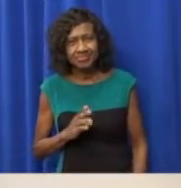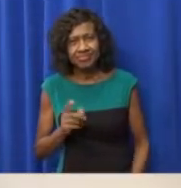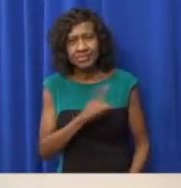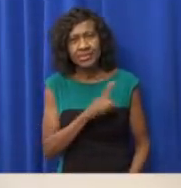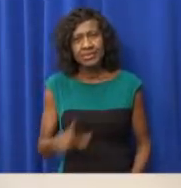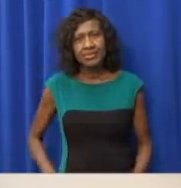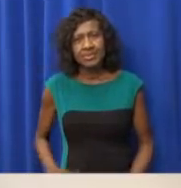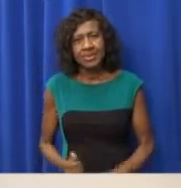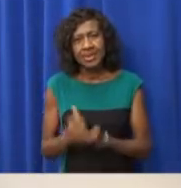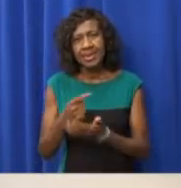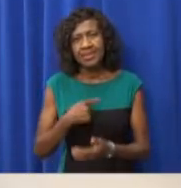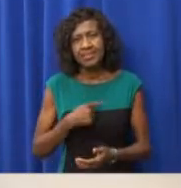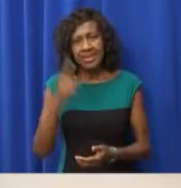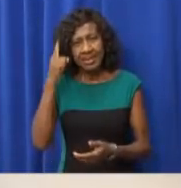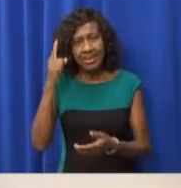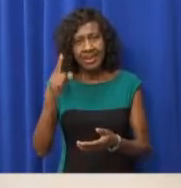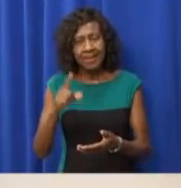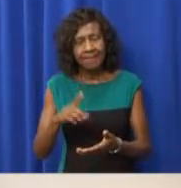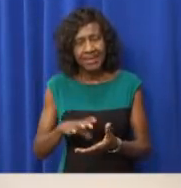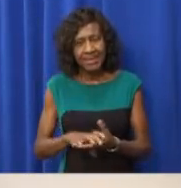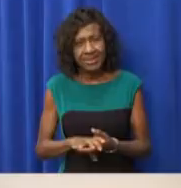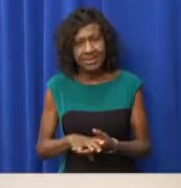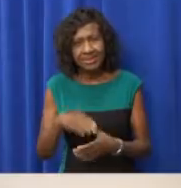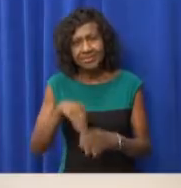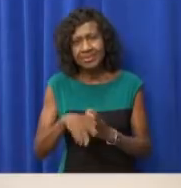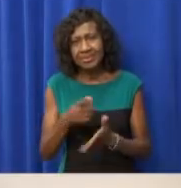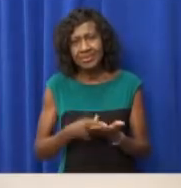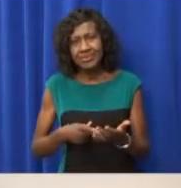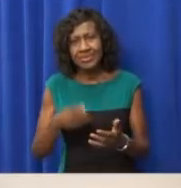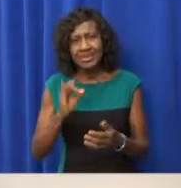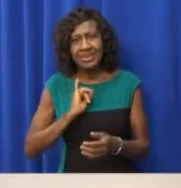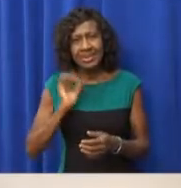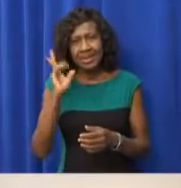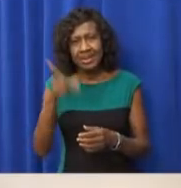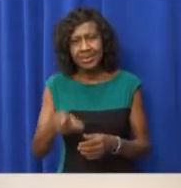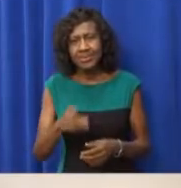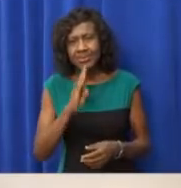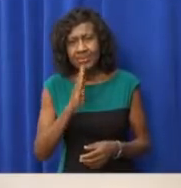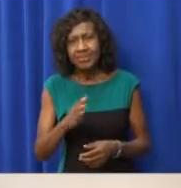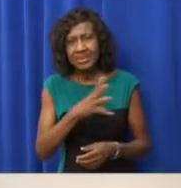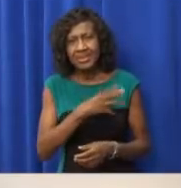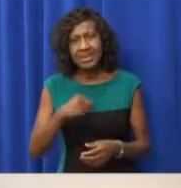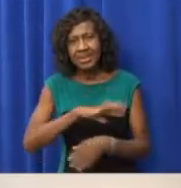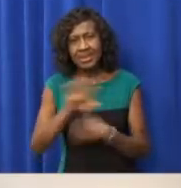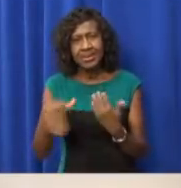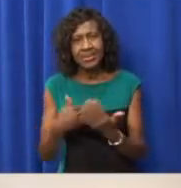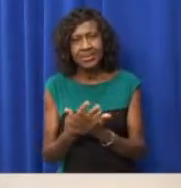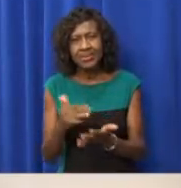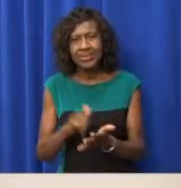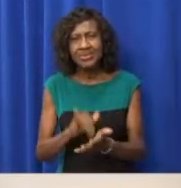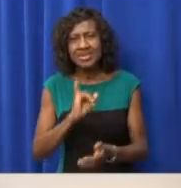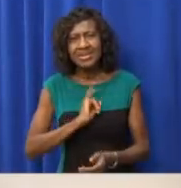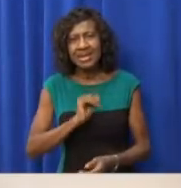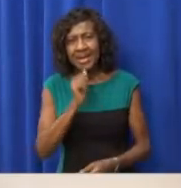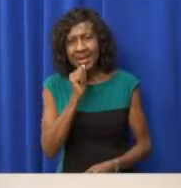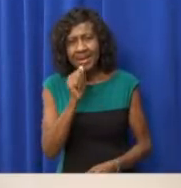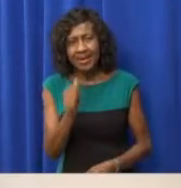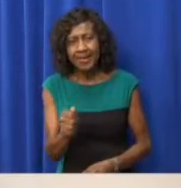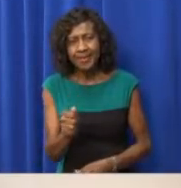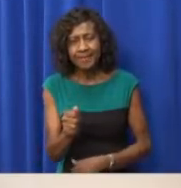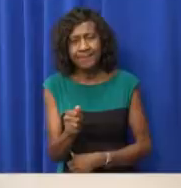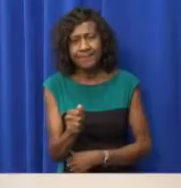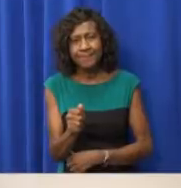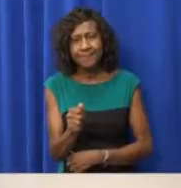Lord, help me believe in what I could do and all that I